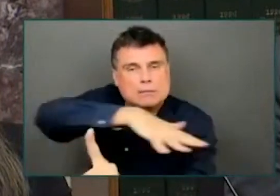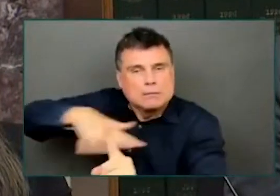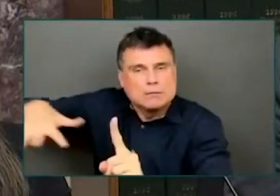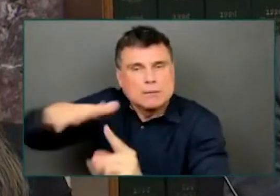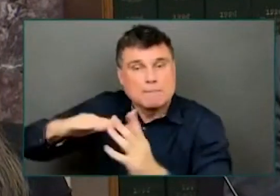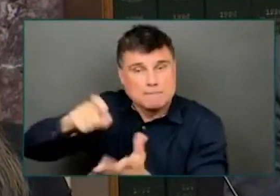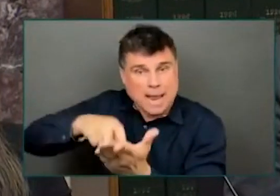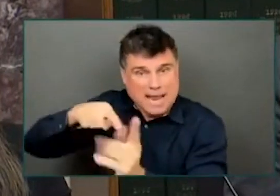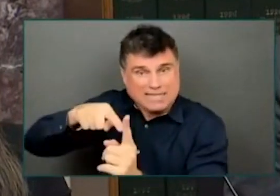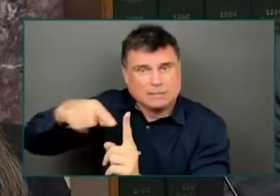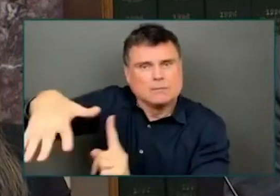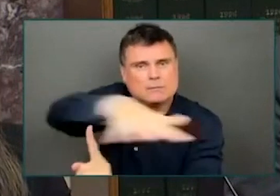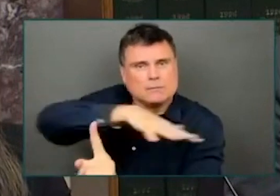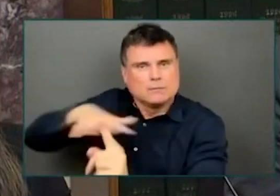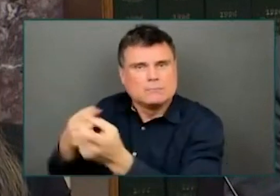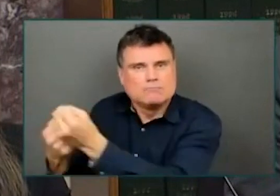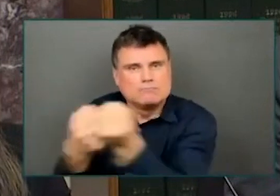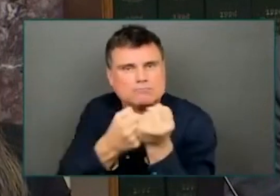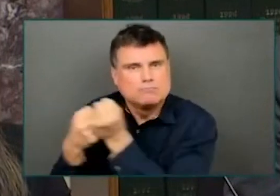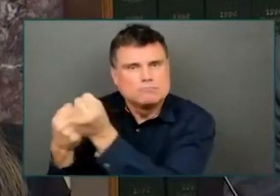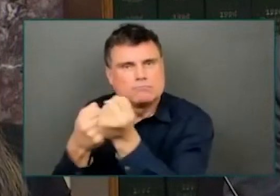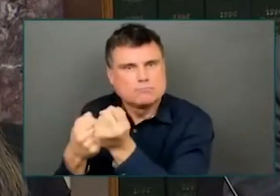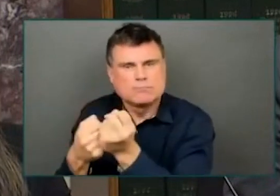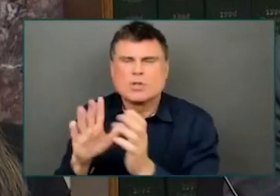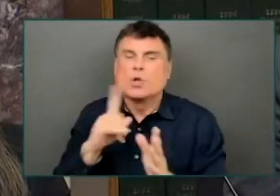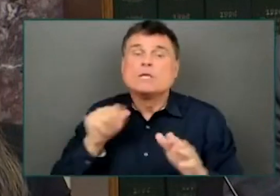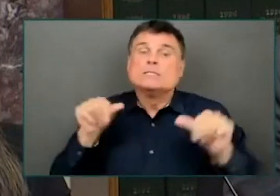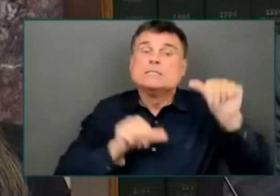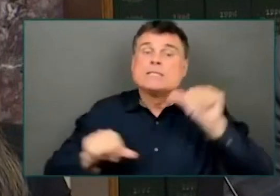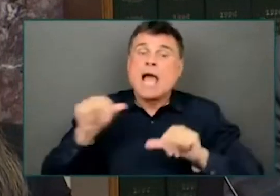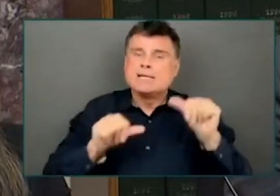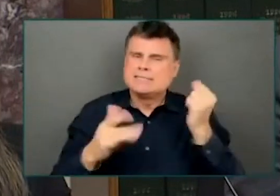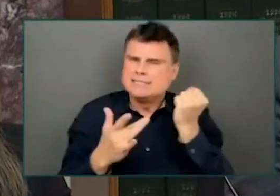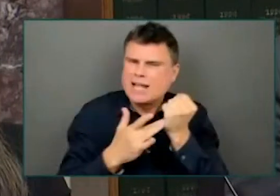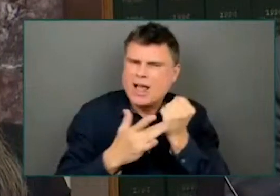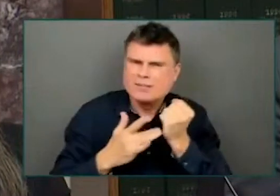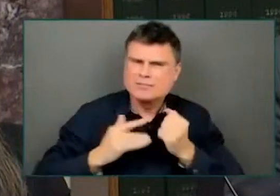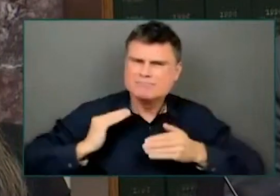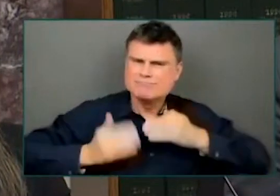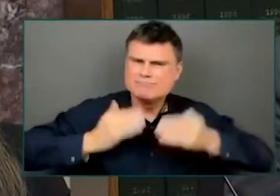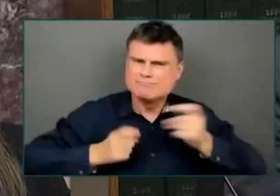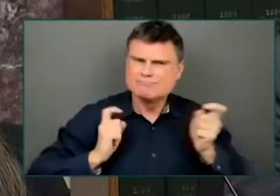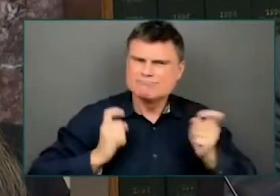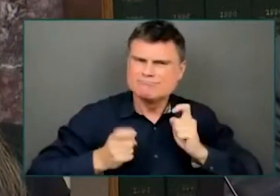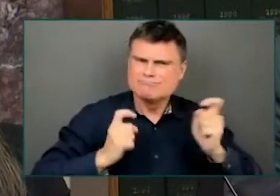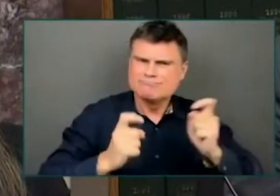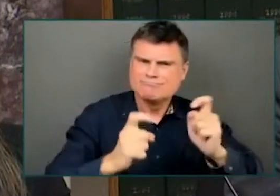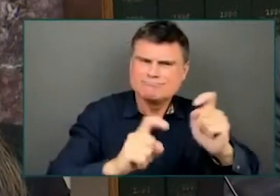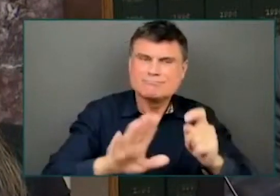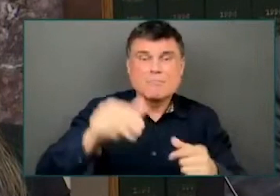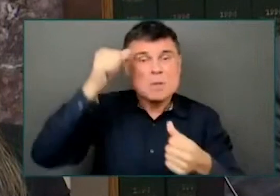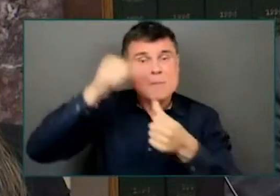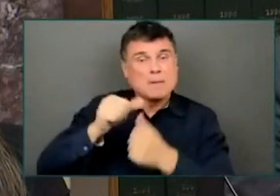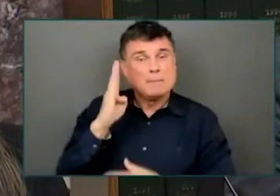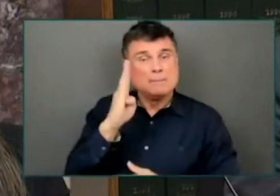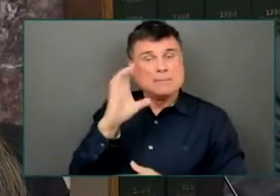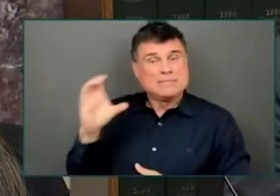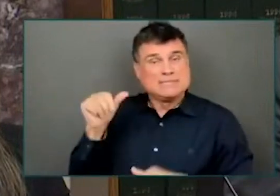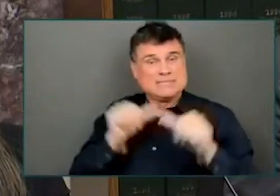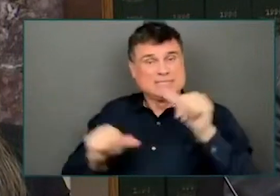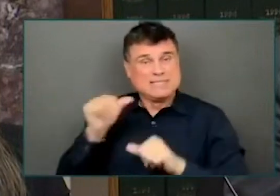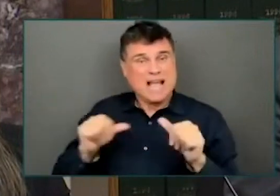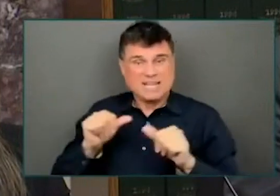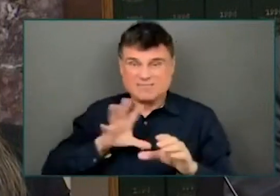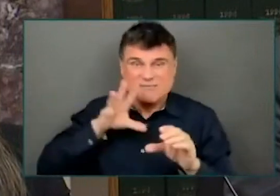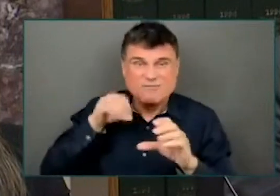sector. Consider the fact that BC scientists and companies were involved with almost every COVID-19 vaccine that reached the final